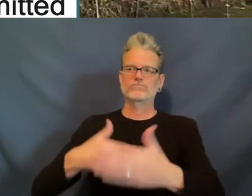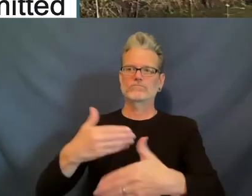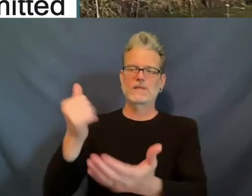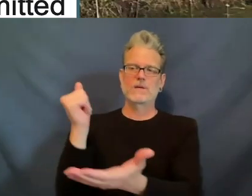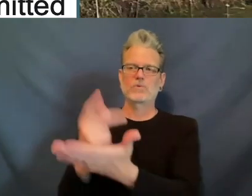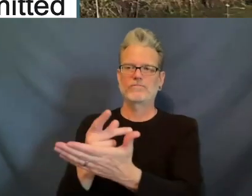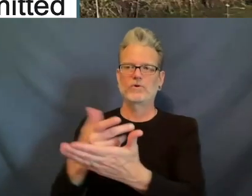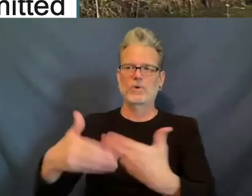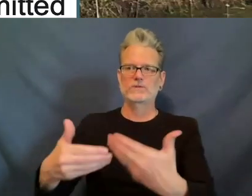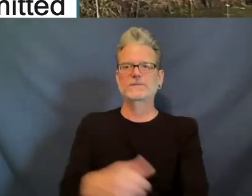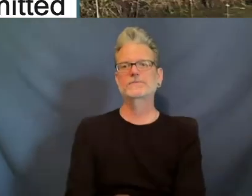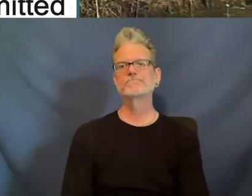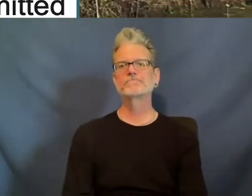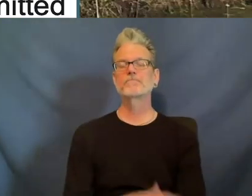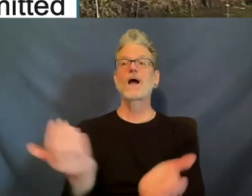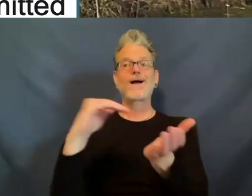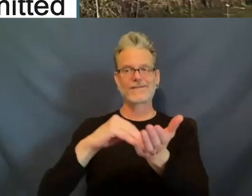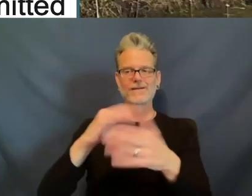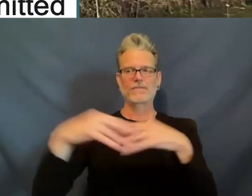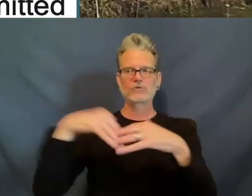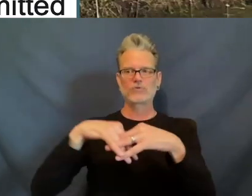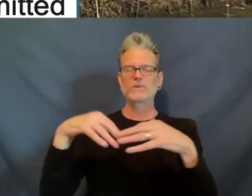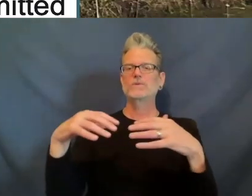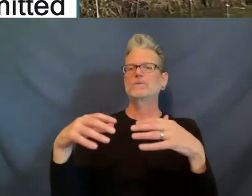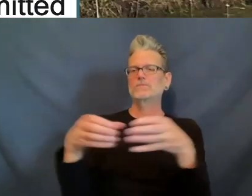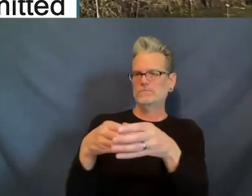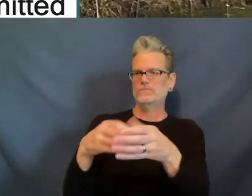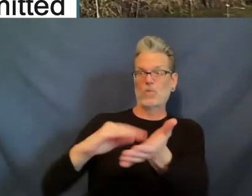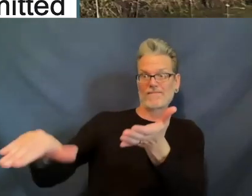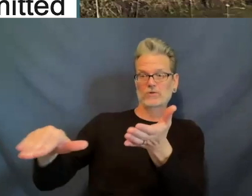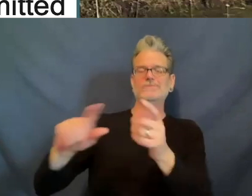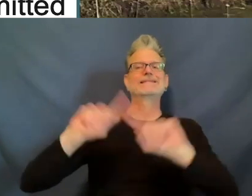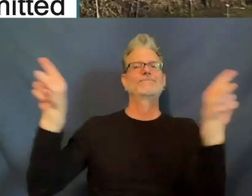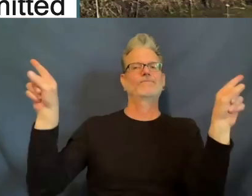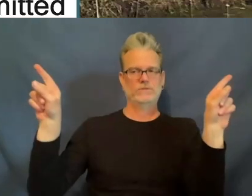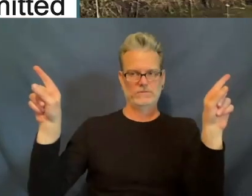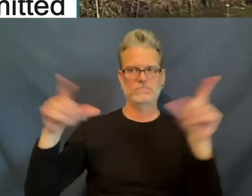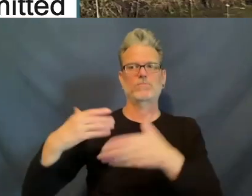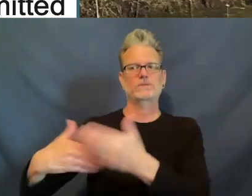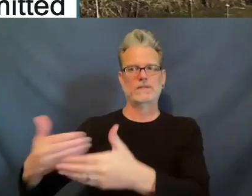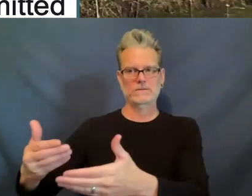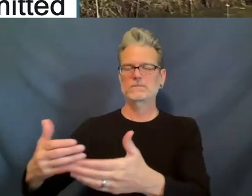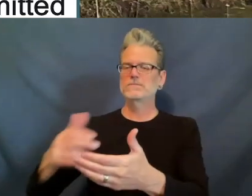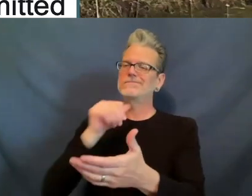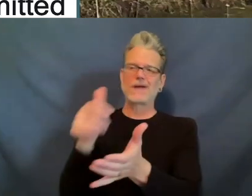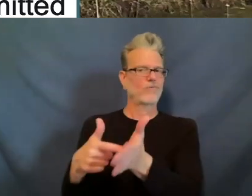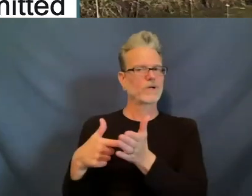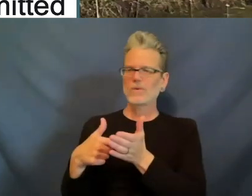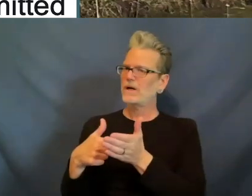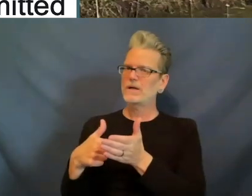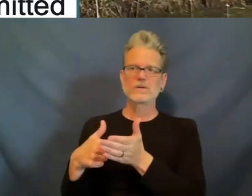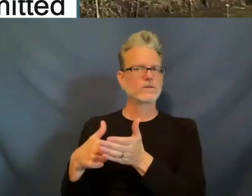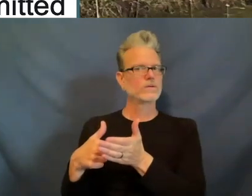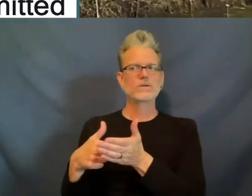process. And then again, the tribal waivers have a little bit different of a process, and they don't require